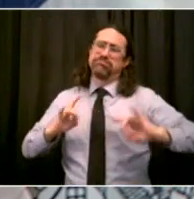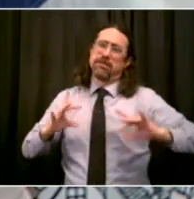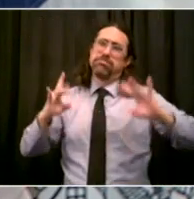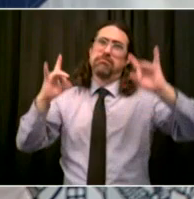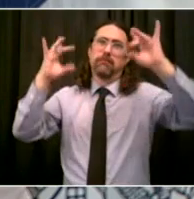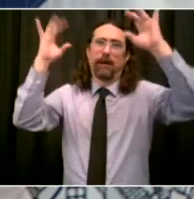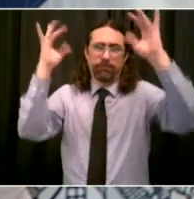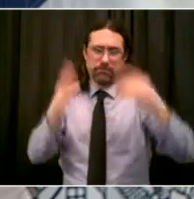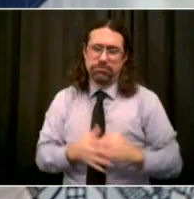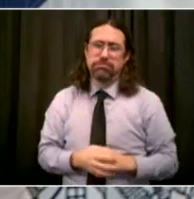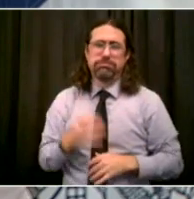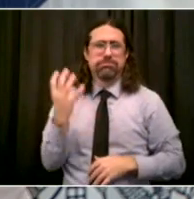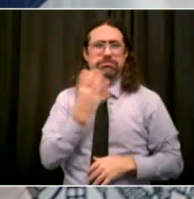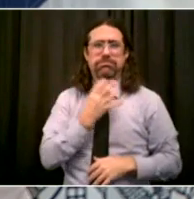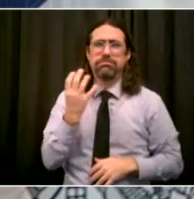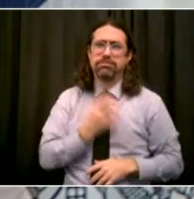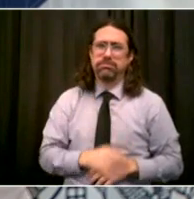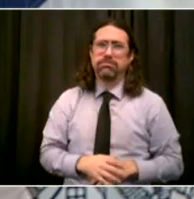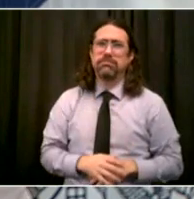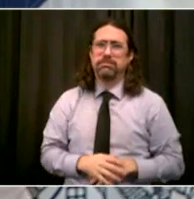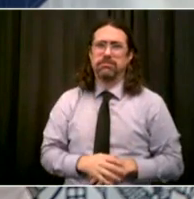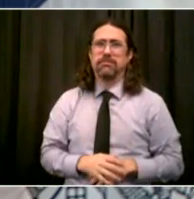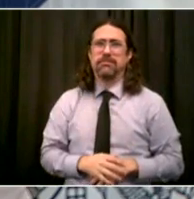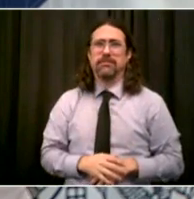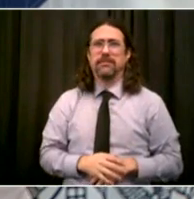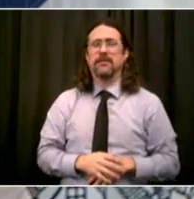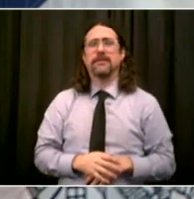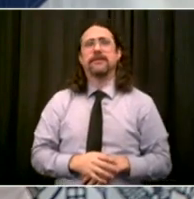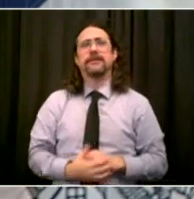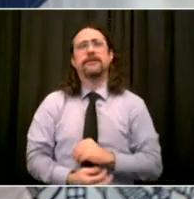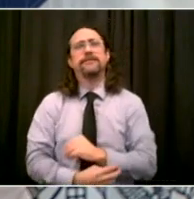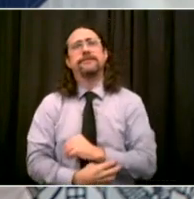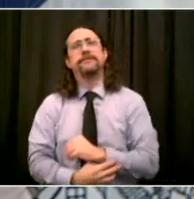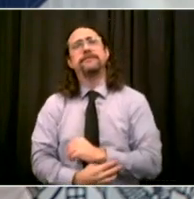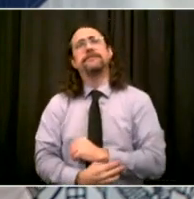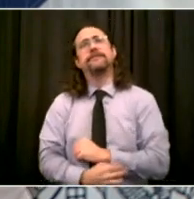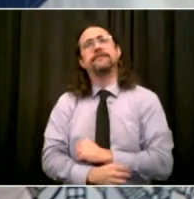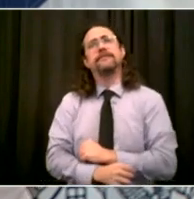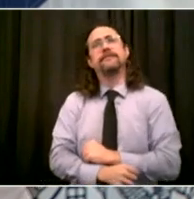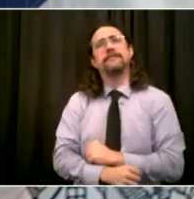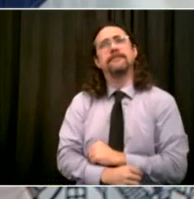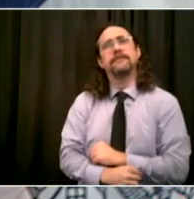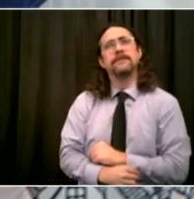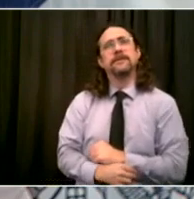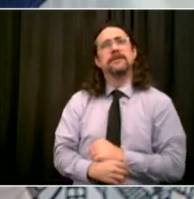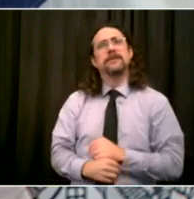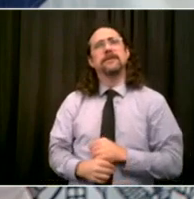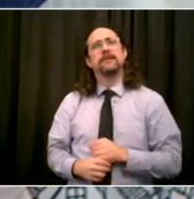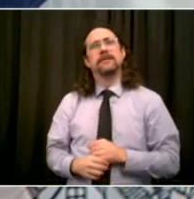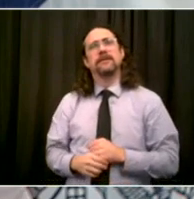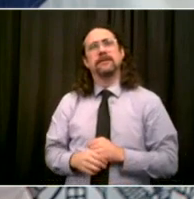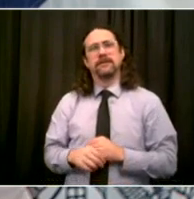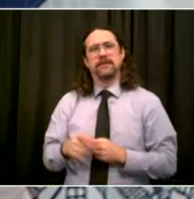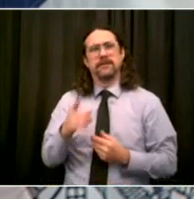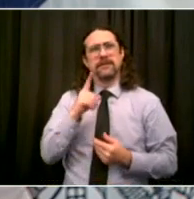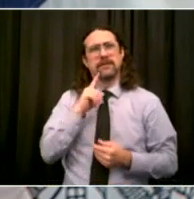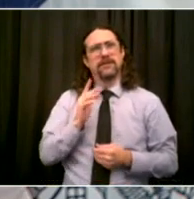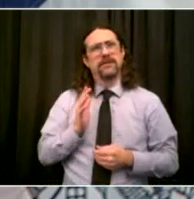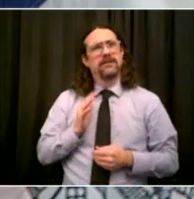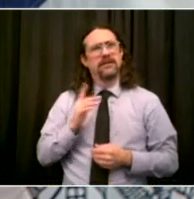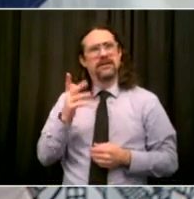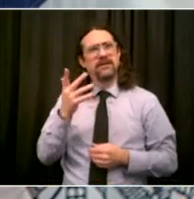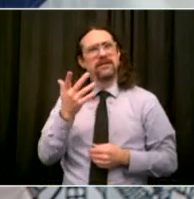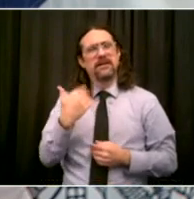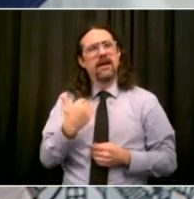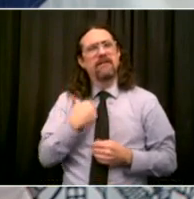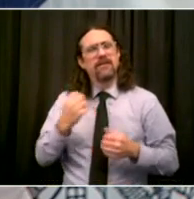commissioners. Because there's just so much talent in the NYPD, there was not a need to look outside. So what you see